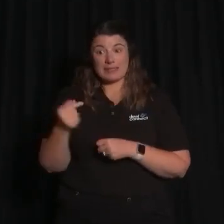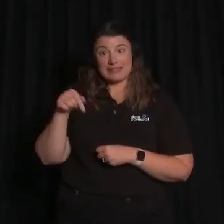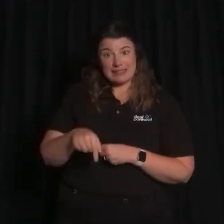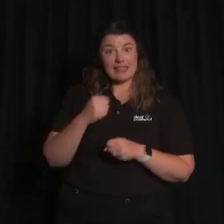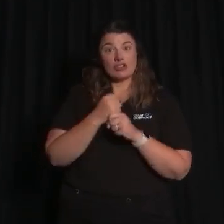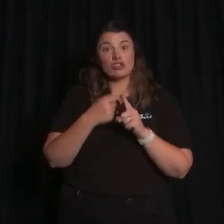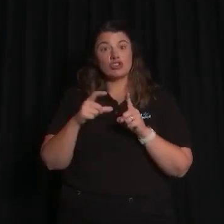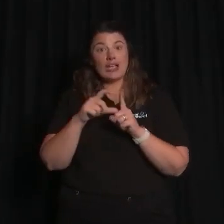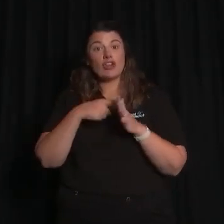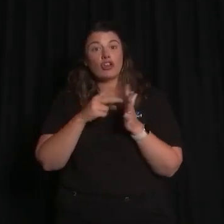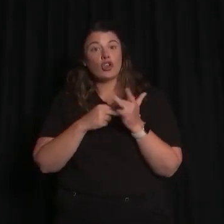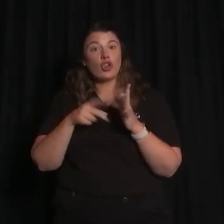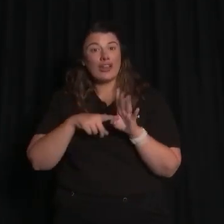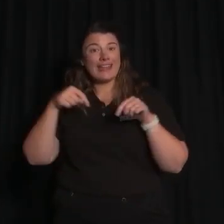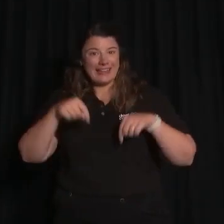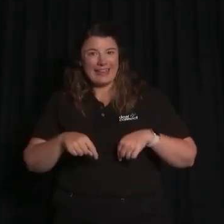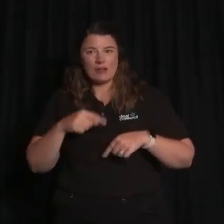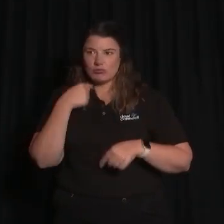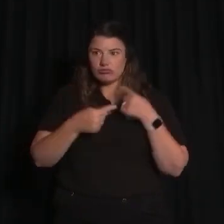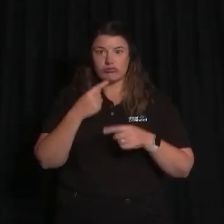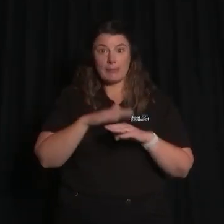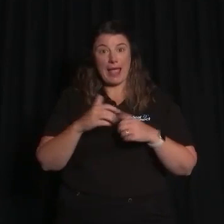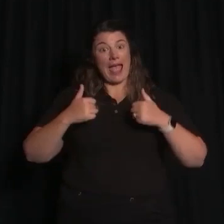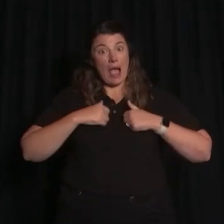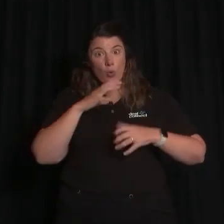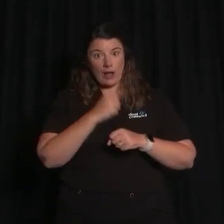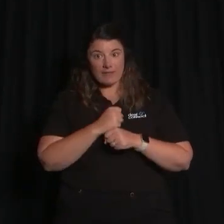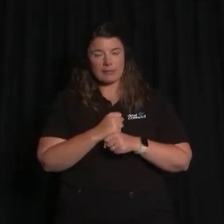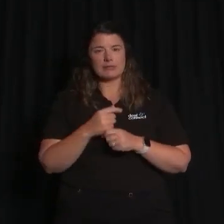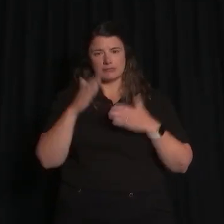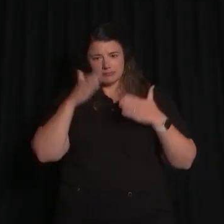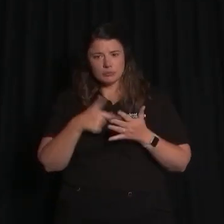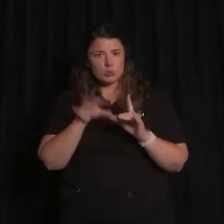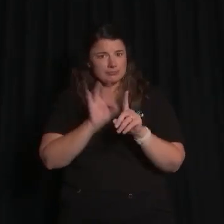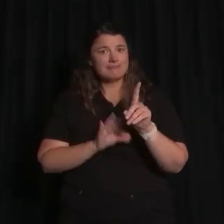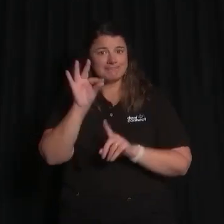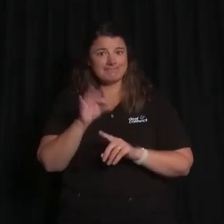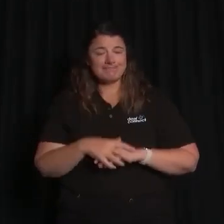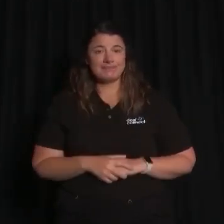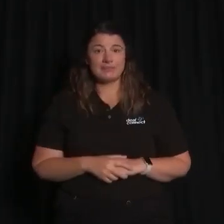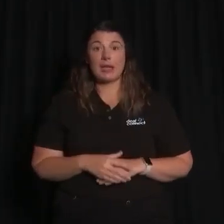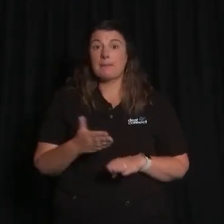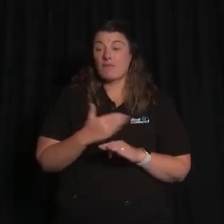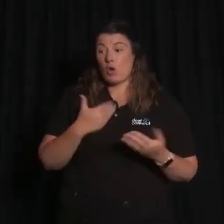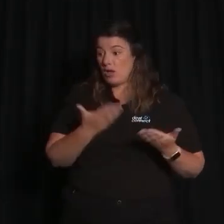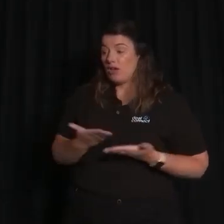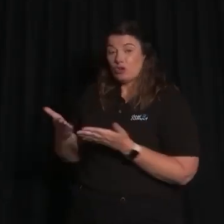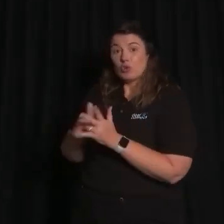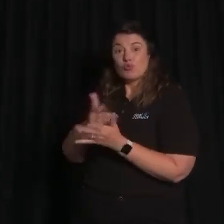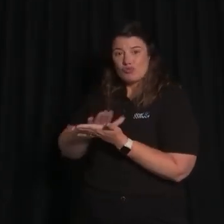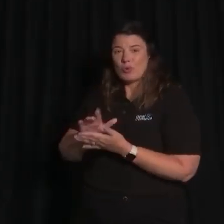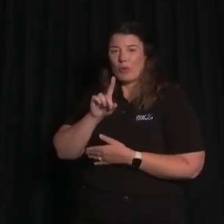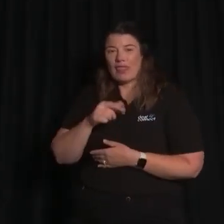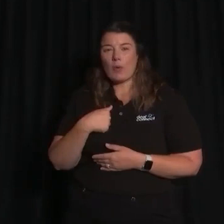today talking about the efforts that our government is making to address some of this. And my final point before I hand over to Ruth is just to say, in